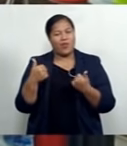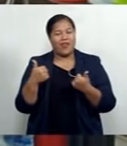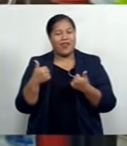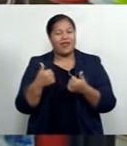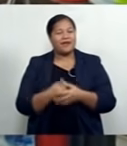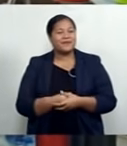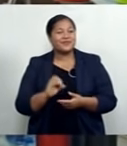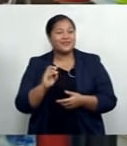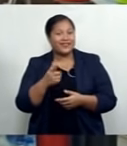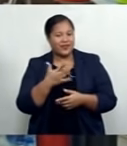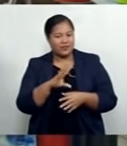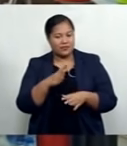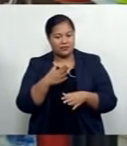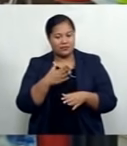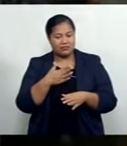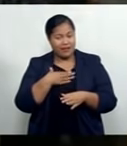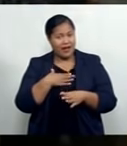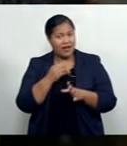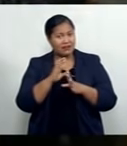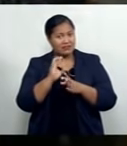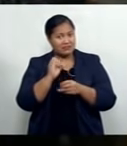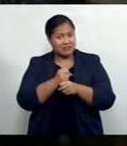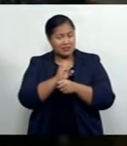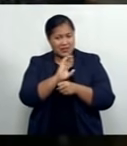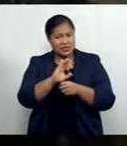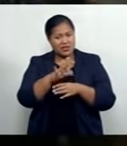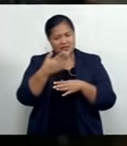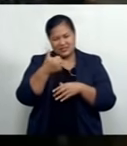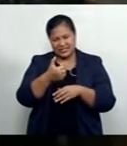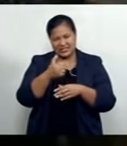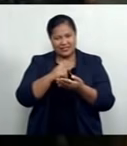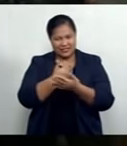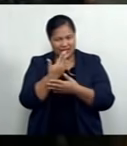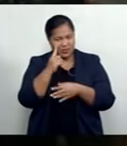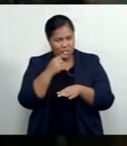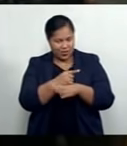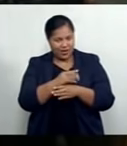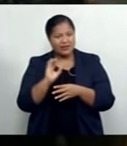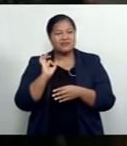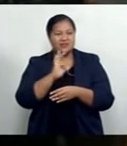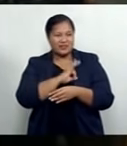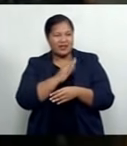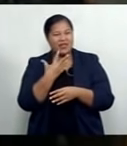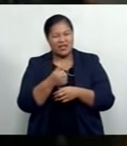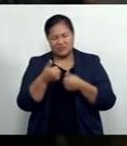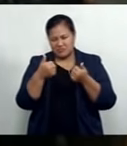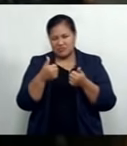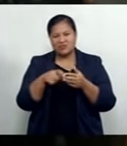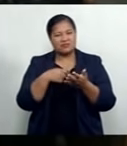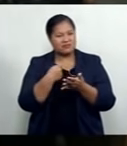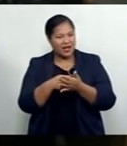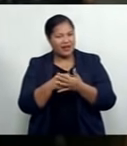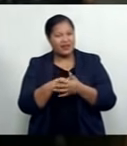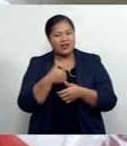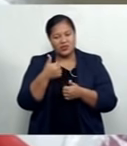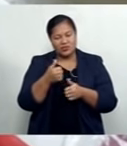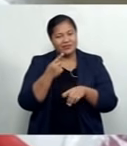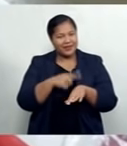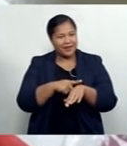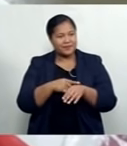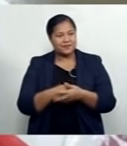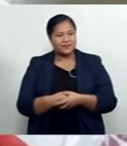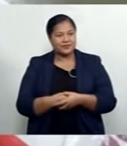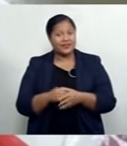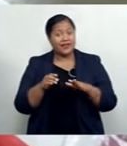is working 6 days a week, 64 hours. All our staff are earning very good money and good overtime. The